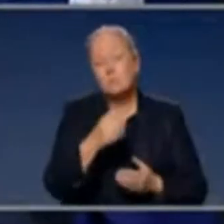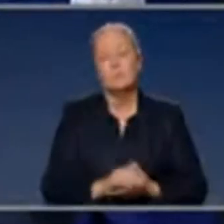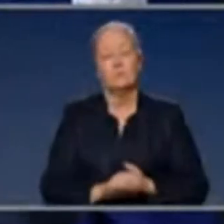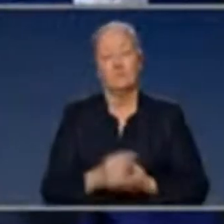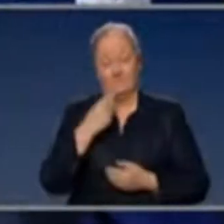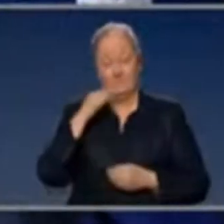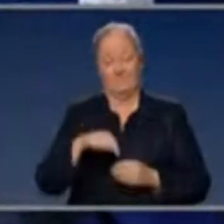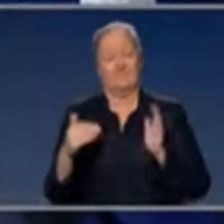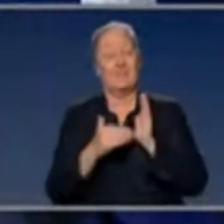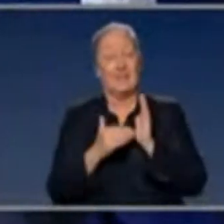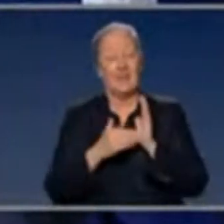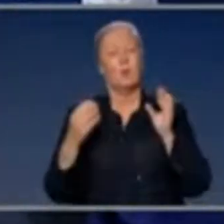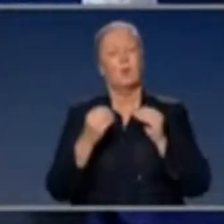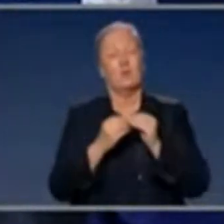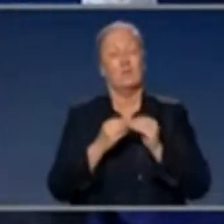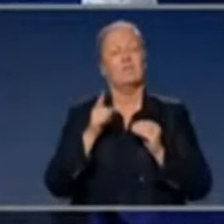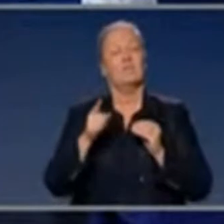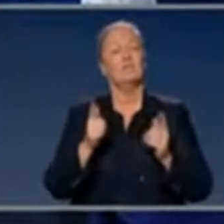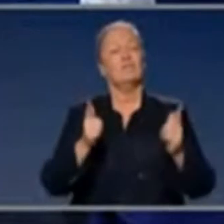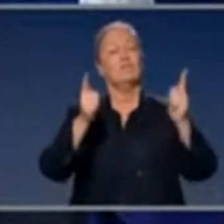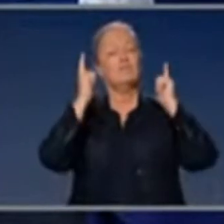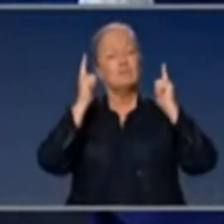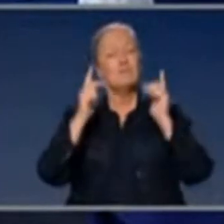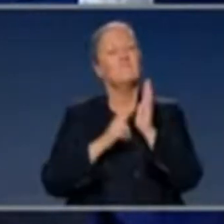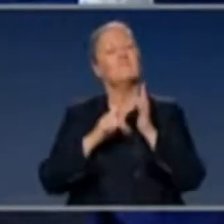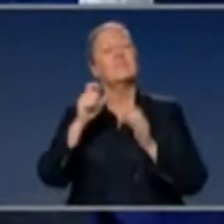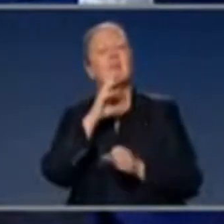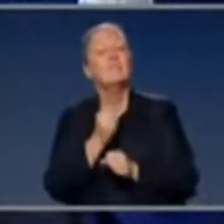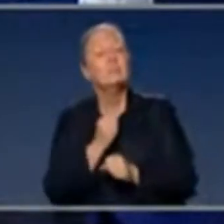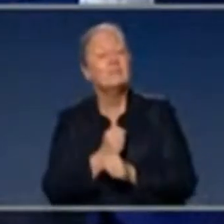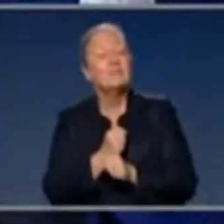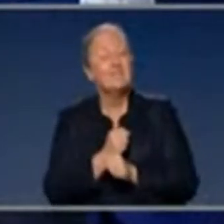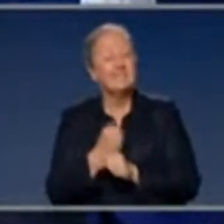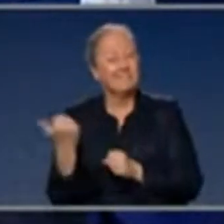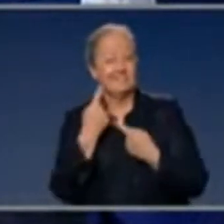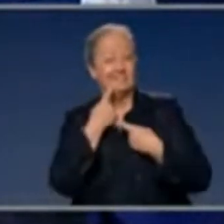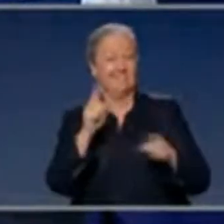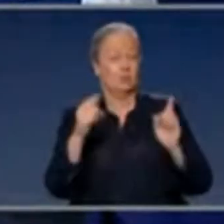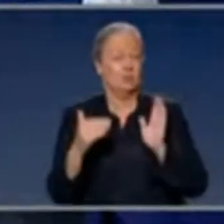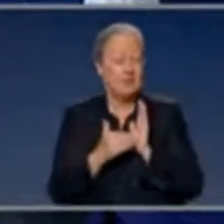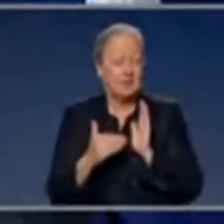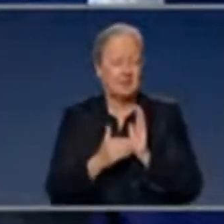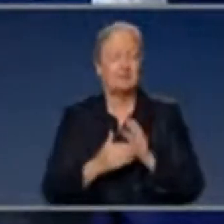announcement today by Premier Andrews that we are upgrading the disability sector Joint Response